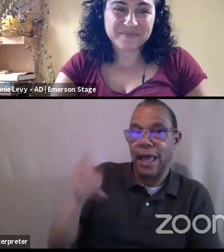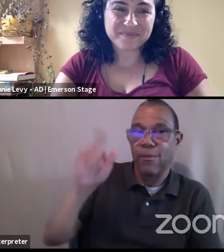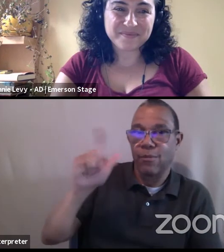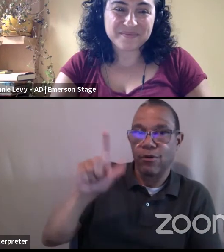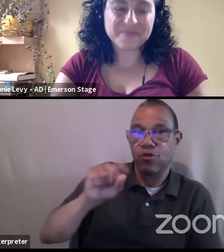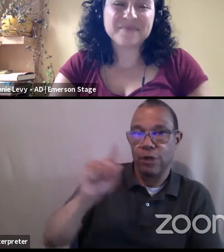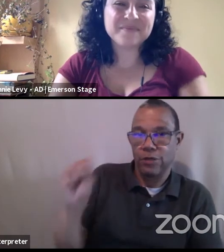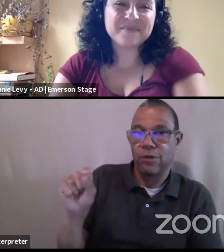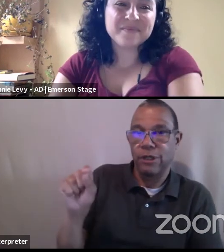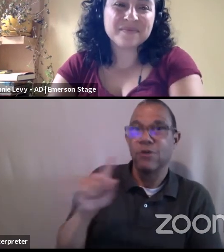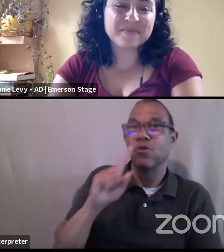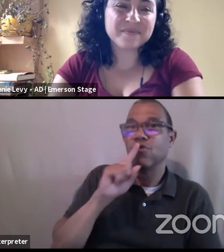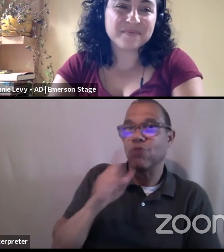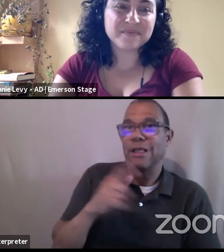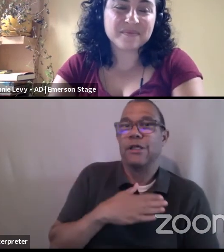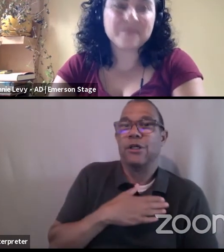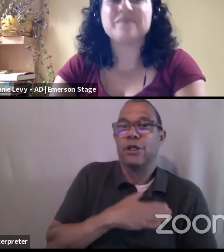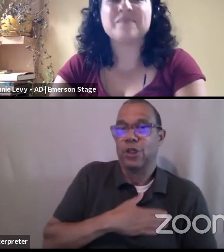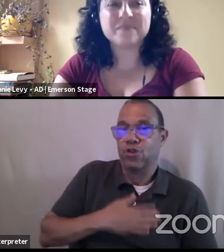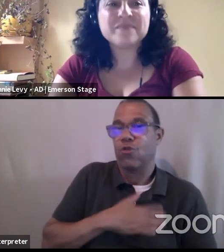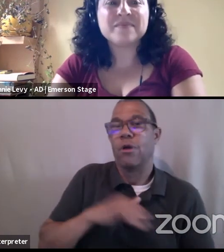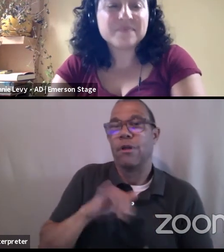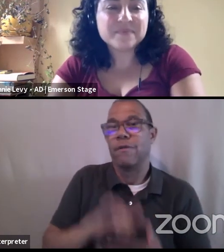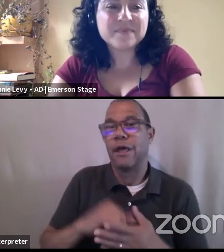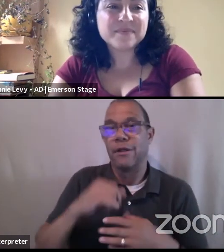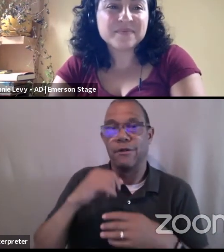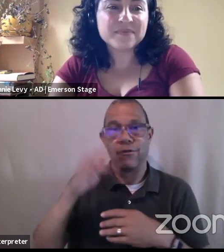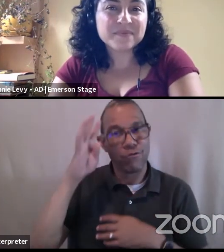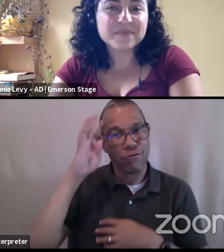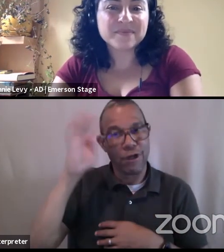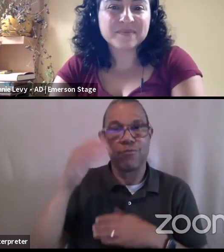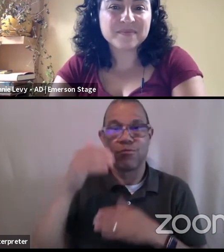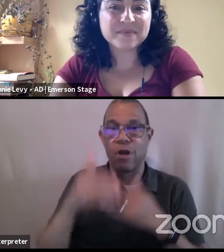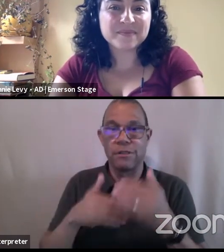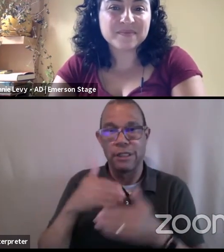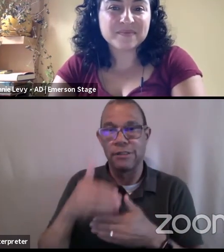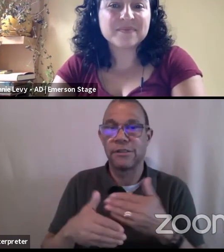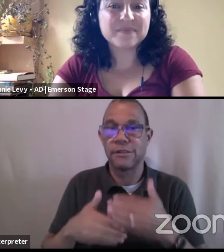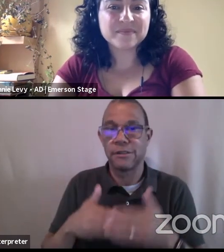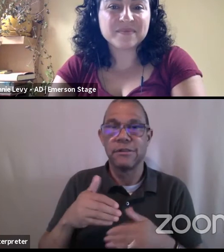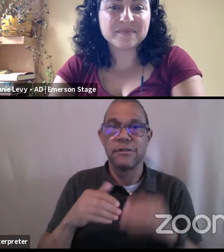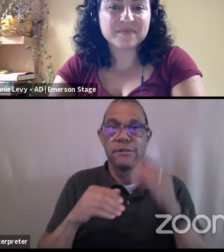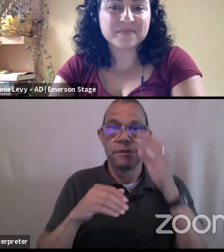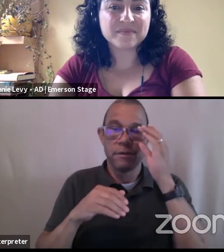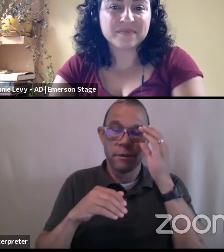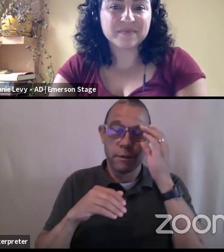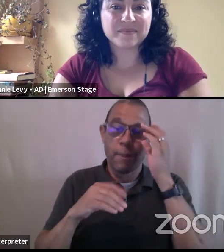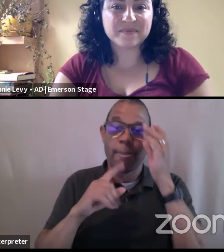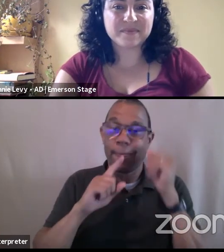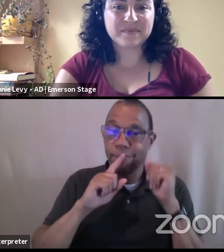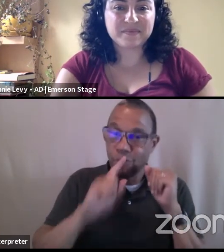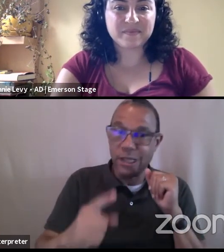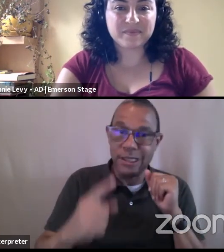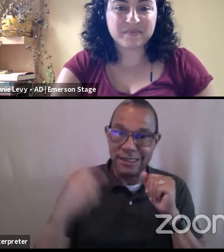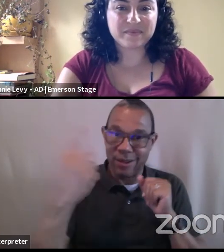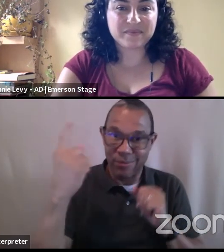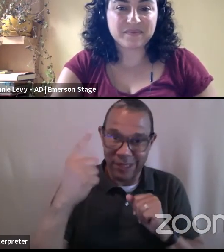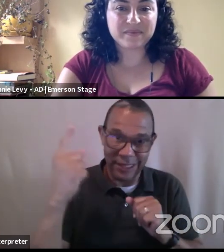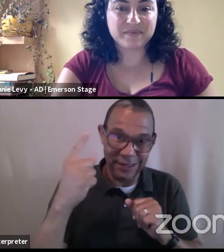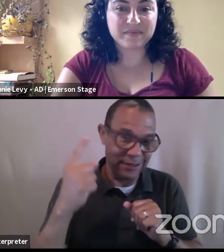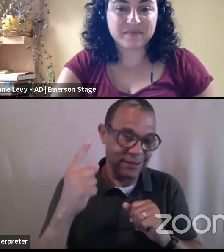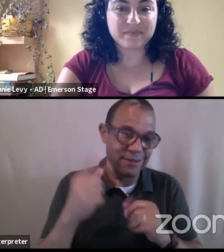enjoyed that uh creative process this is uh really something um besides you know